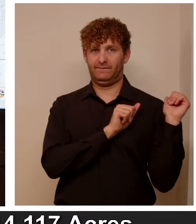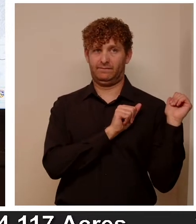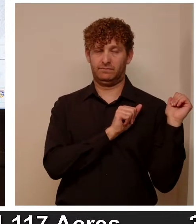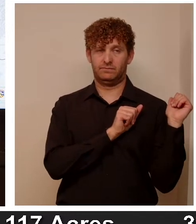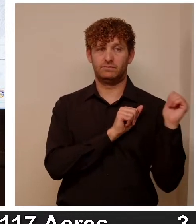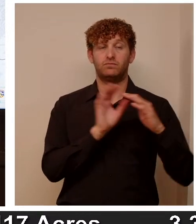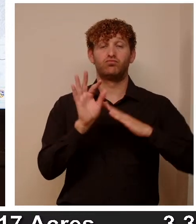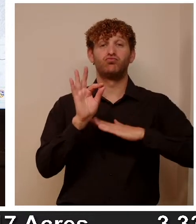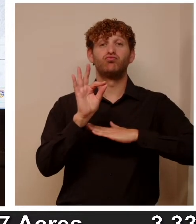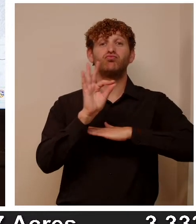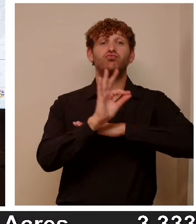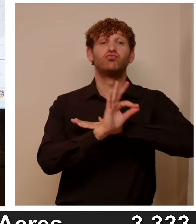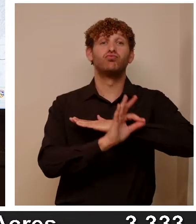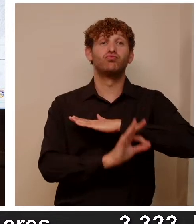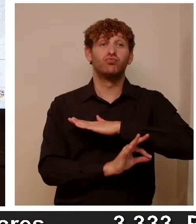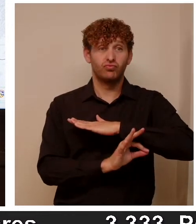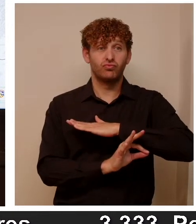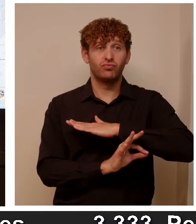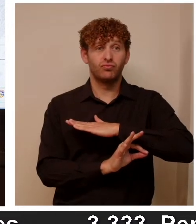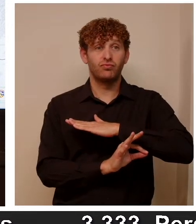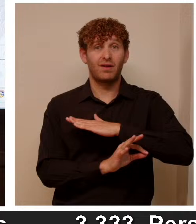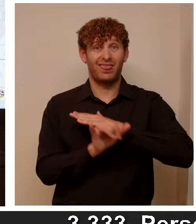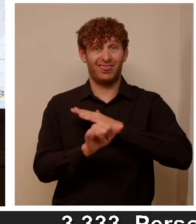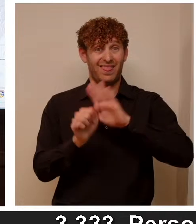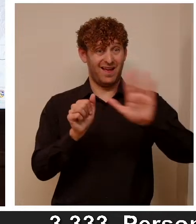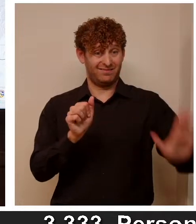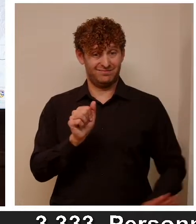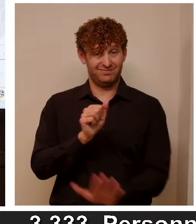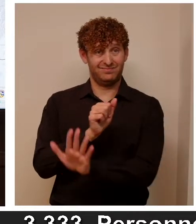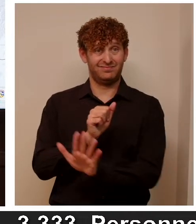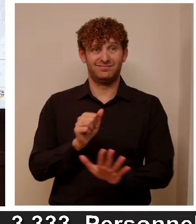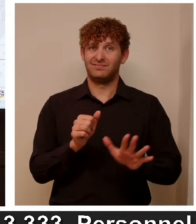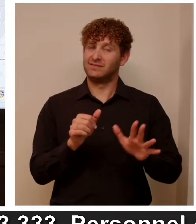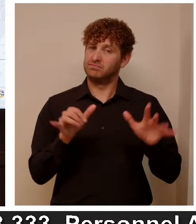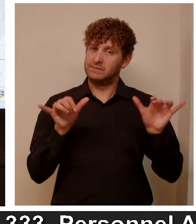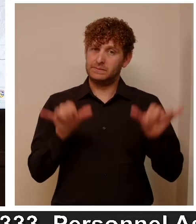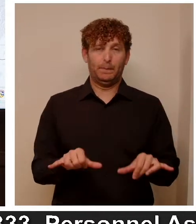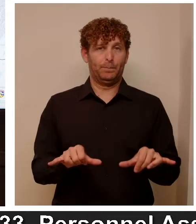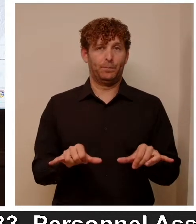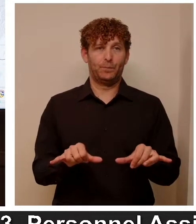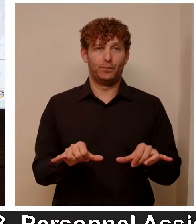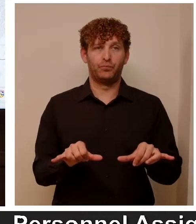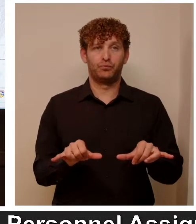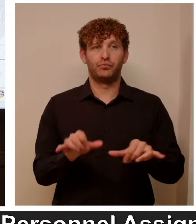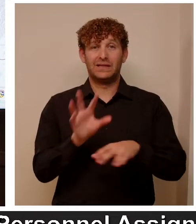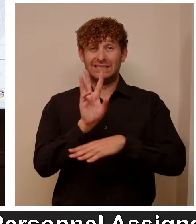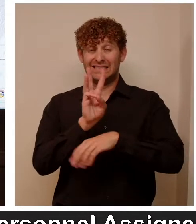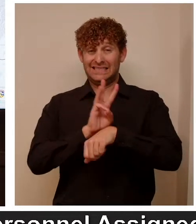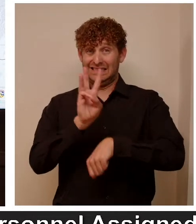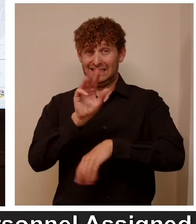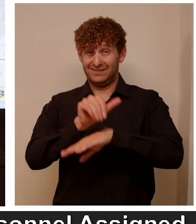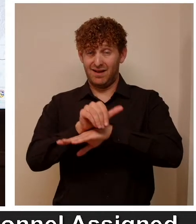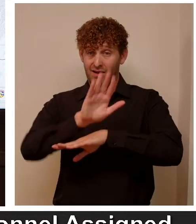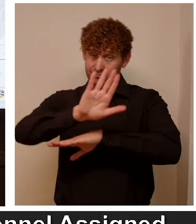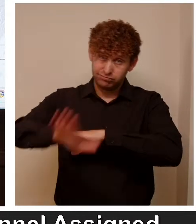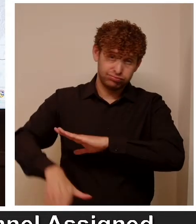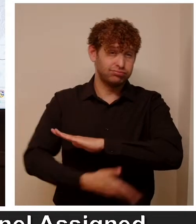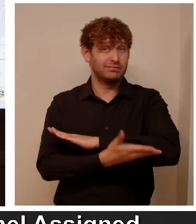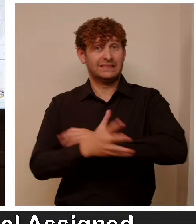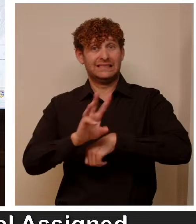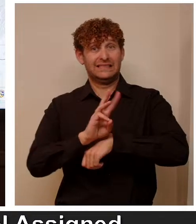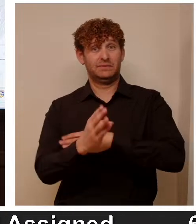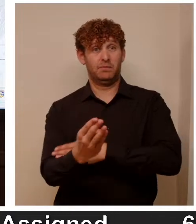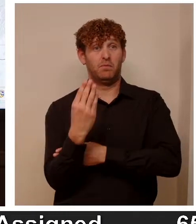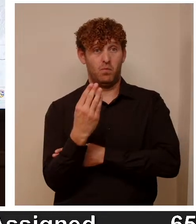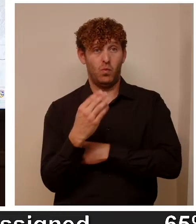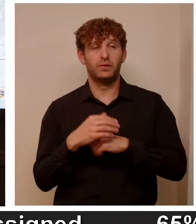still remains in place for that evacuation ordered area. That's 6 p.m. to 6 a.m. For right now, the whole purpose